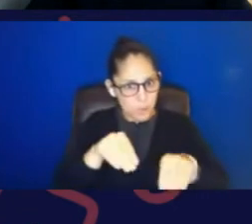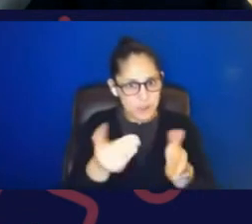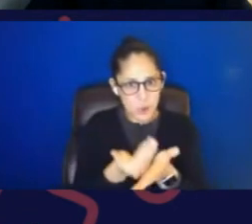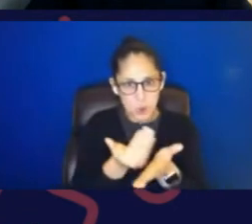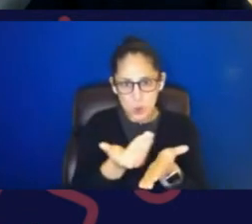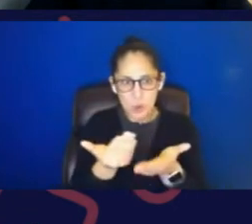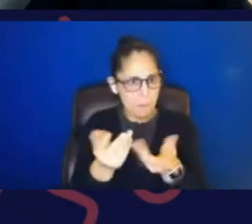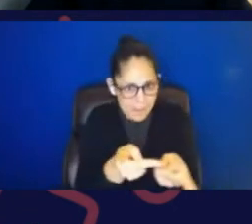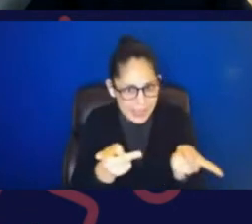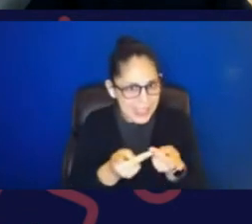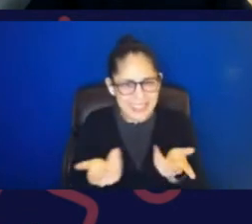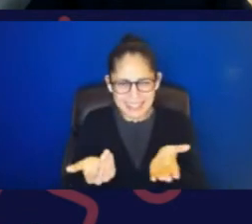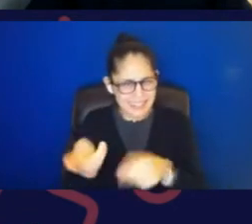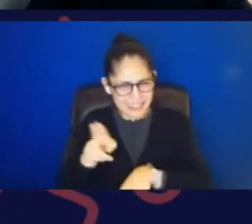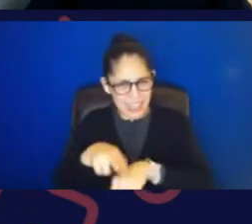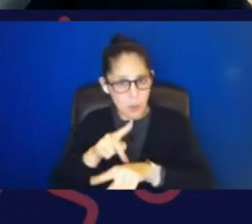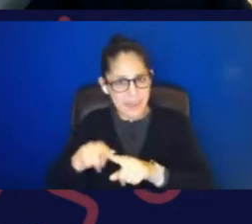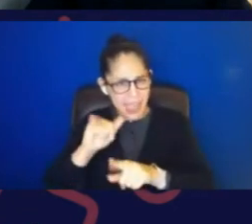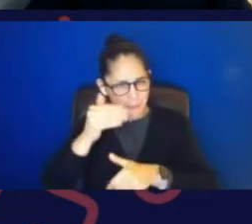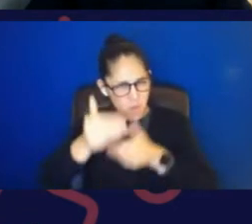immigration process is also